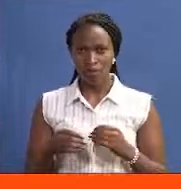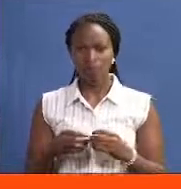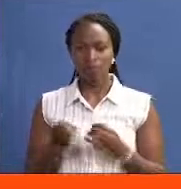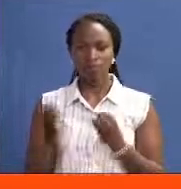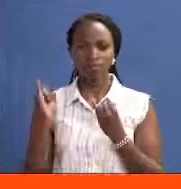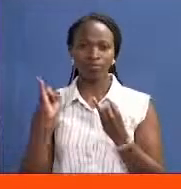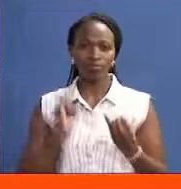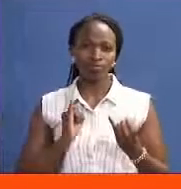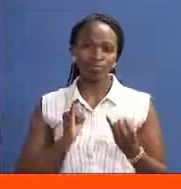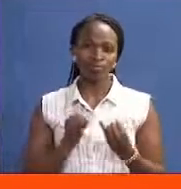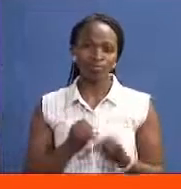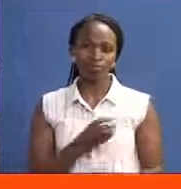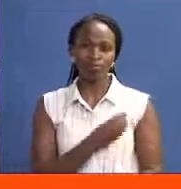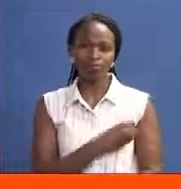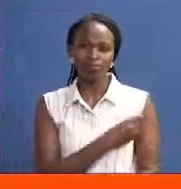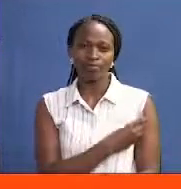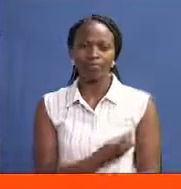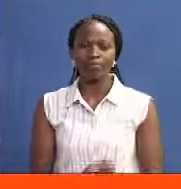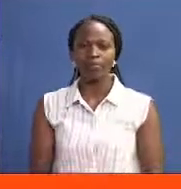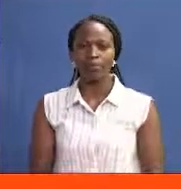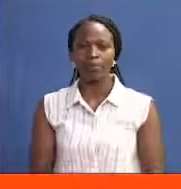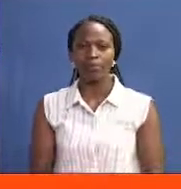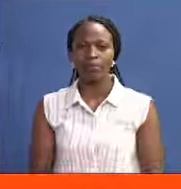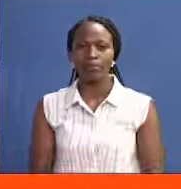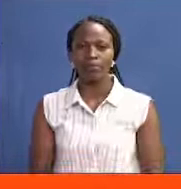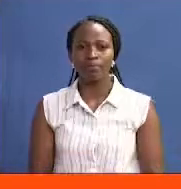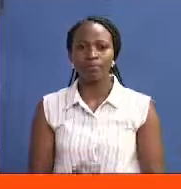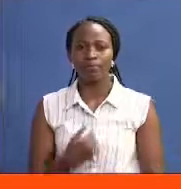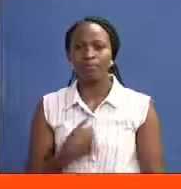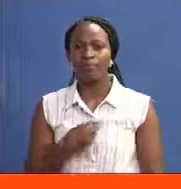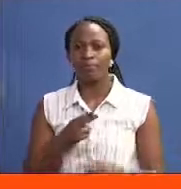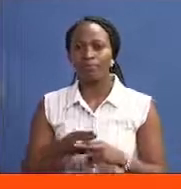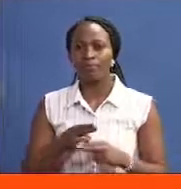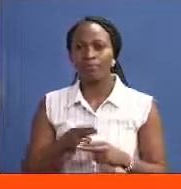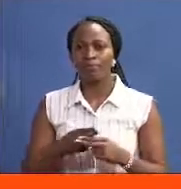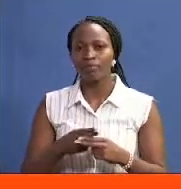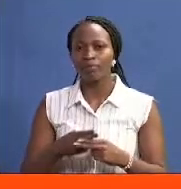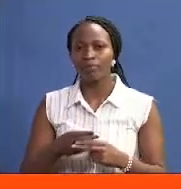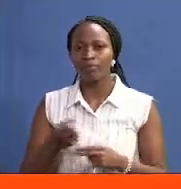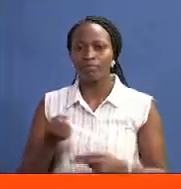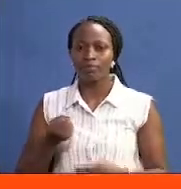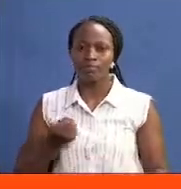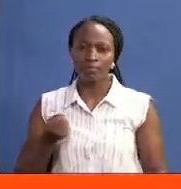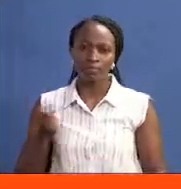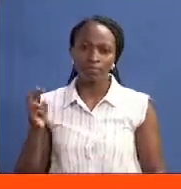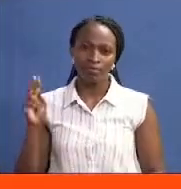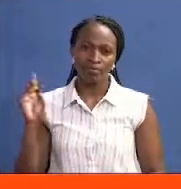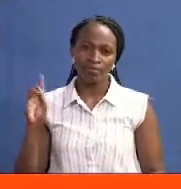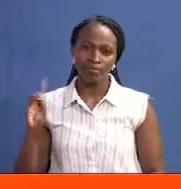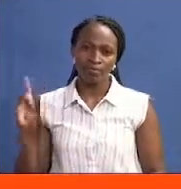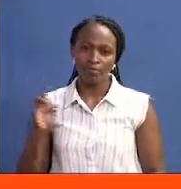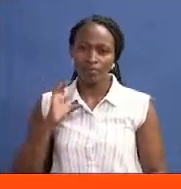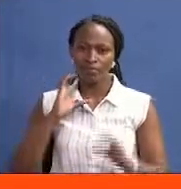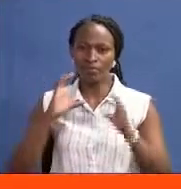Dr. introduce yourself to the viewers. Well, hi viewers, my name is Dr. Kalangi Kiambati. I am a communications trainer